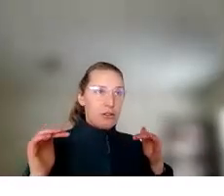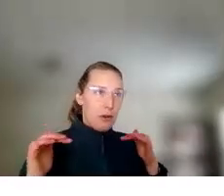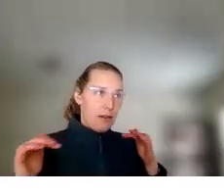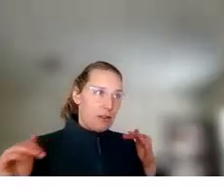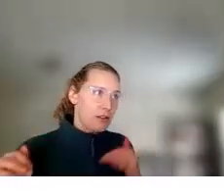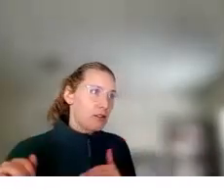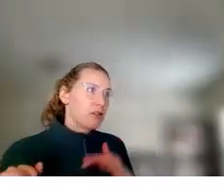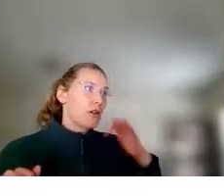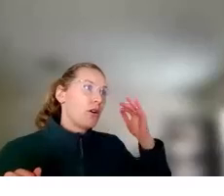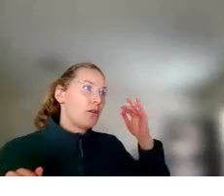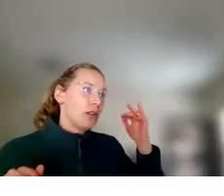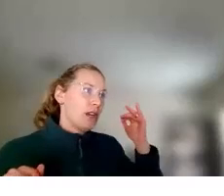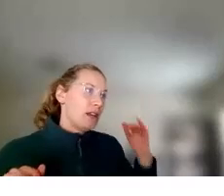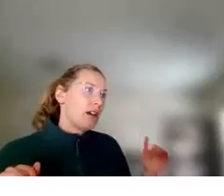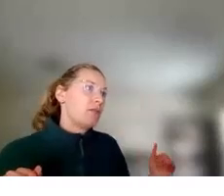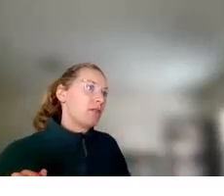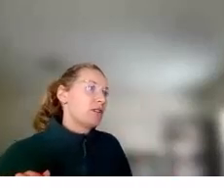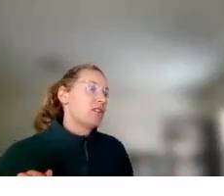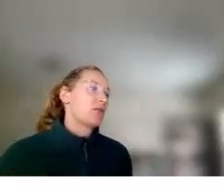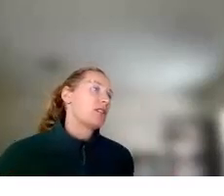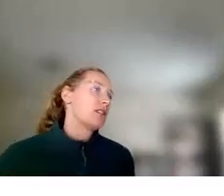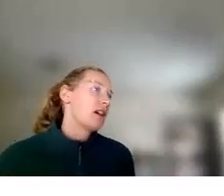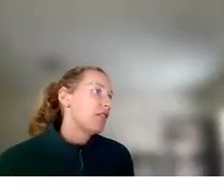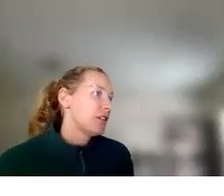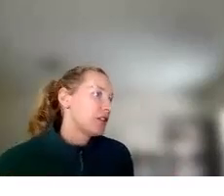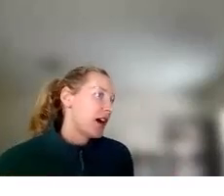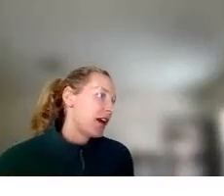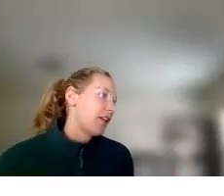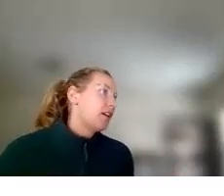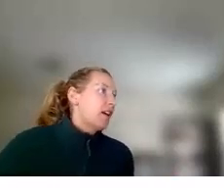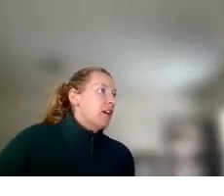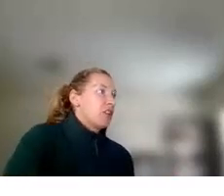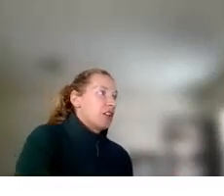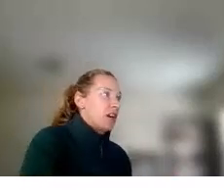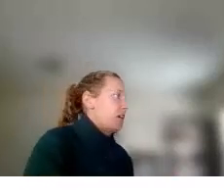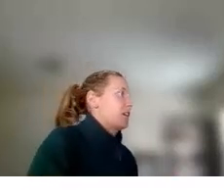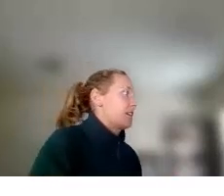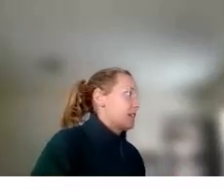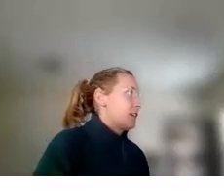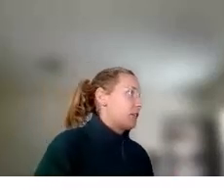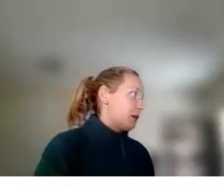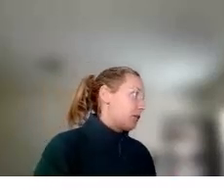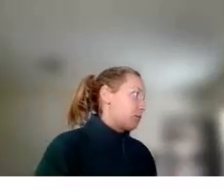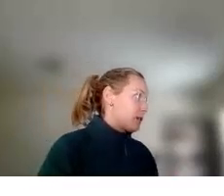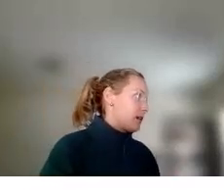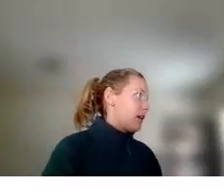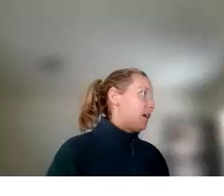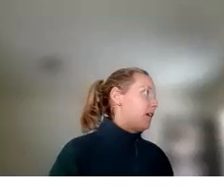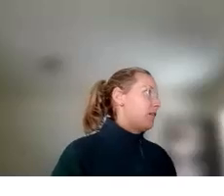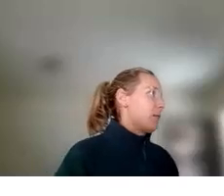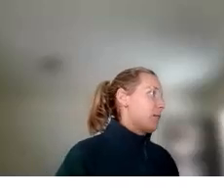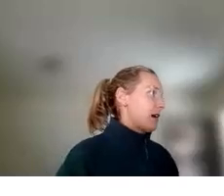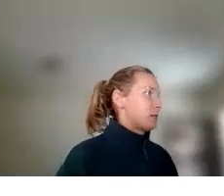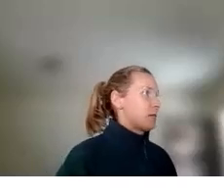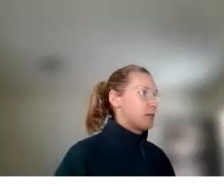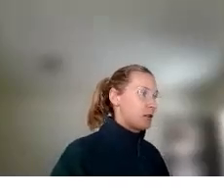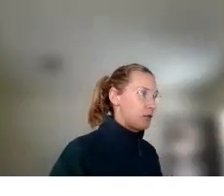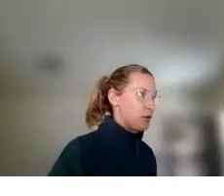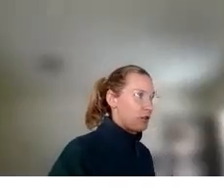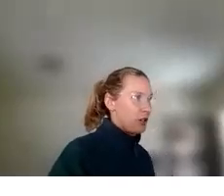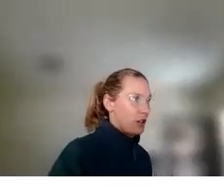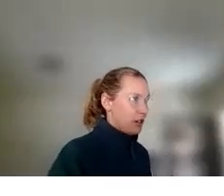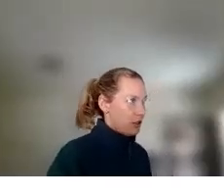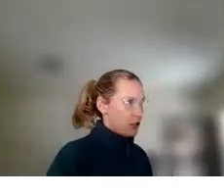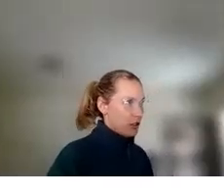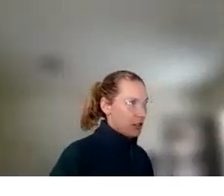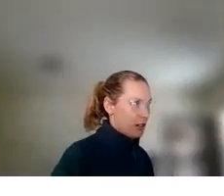other children's waivers. So the income and resources of the child shall not exceed 300% of the maximum